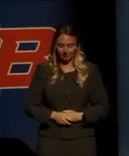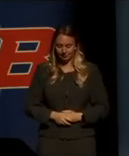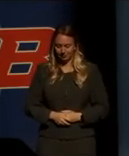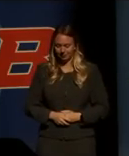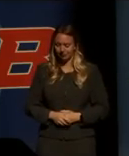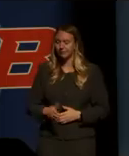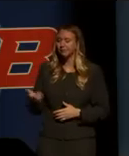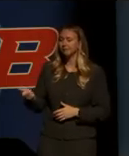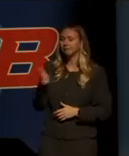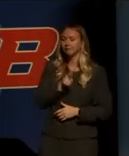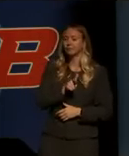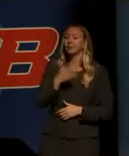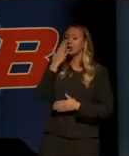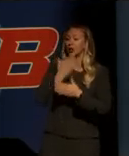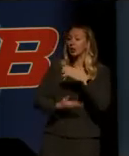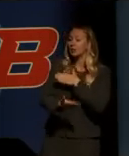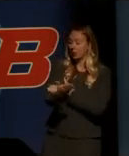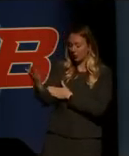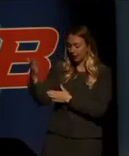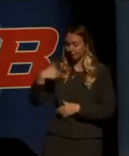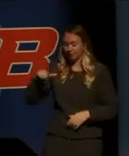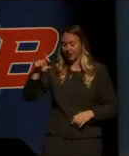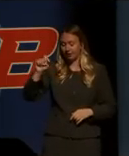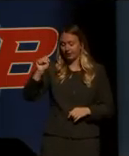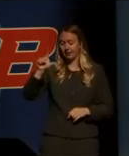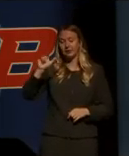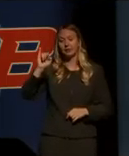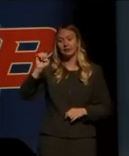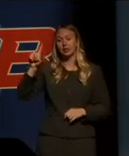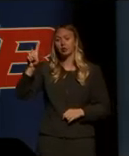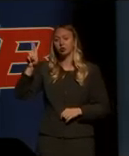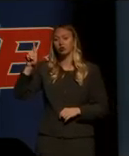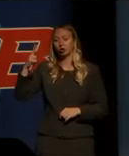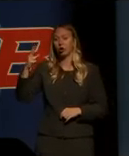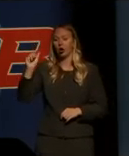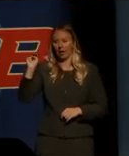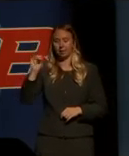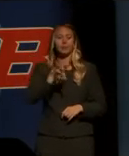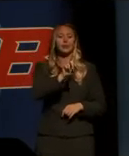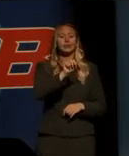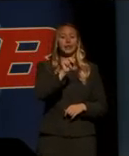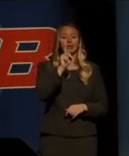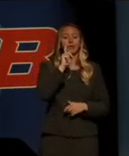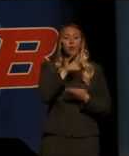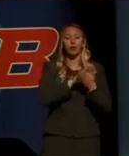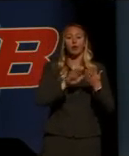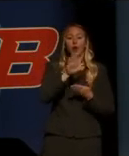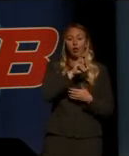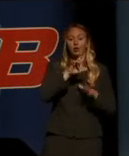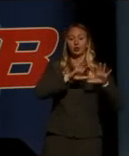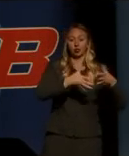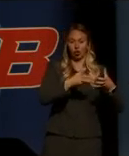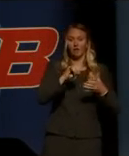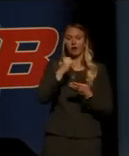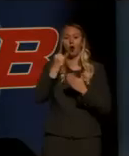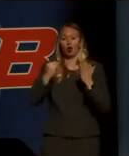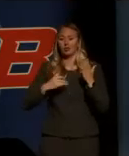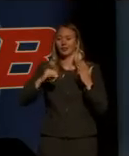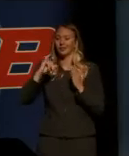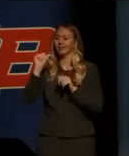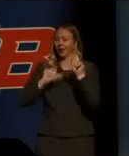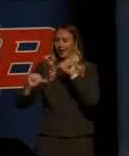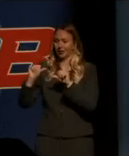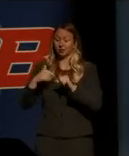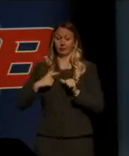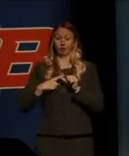Good morning, everybody. I'm Leslie Durham, Dean of the College of Arts and Sciences. I'm in my first year as permanent dean of the